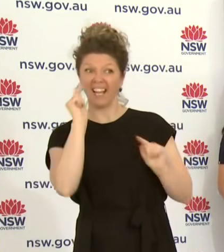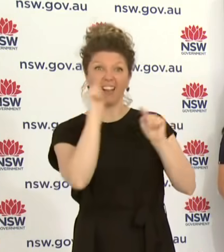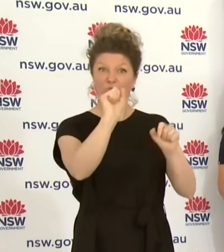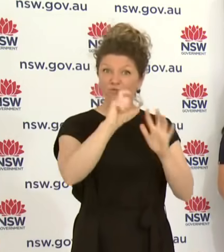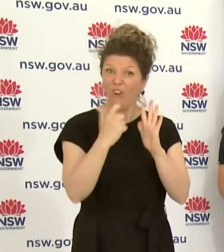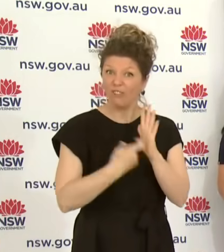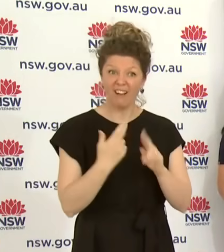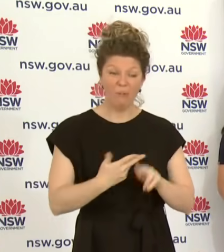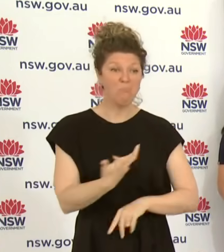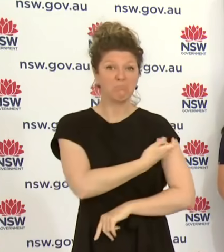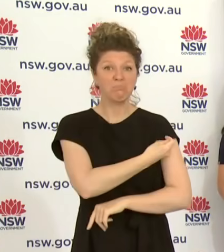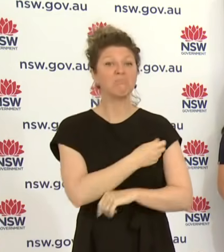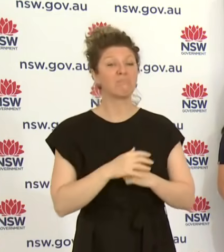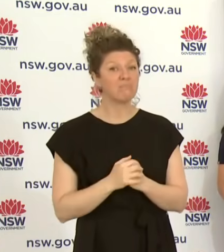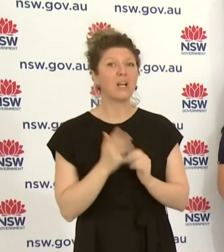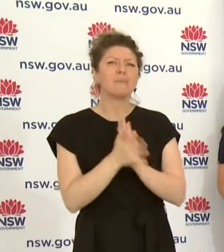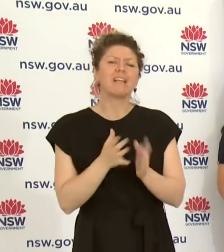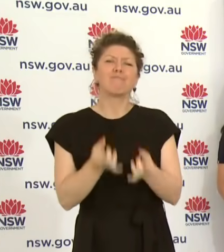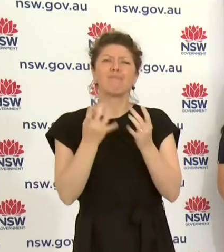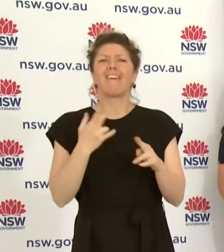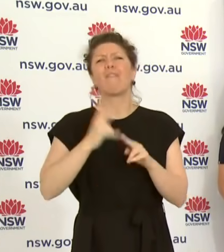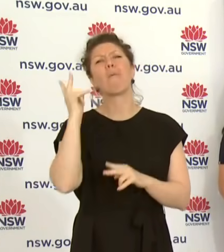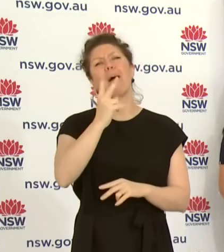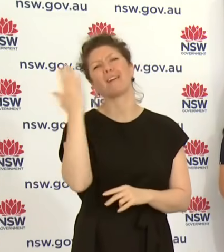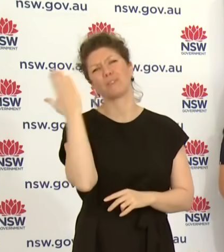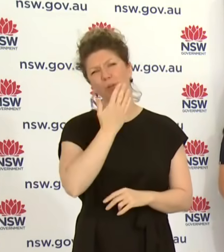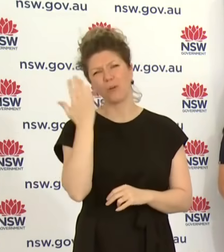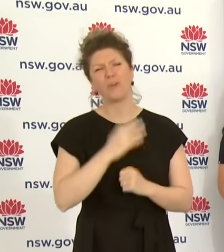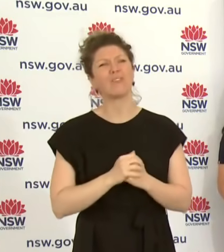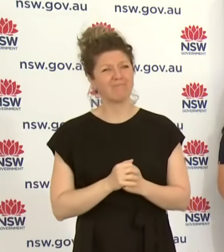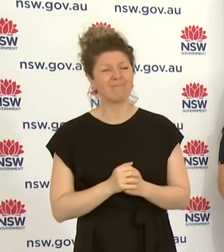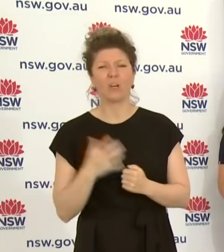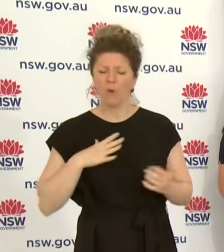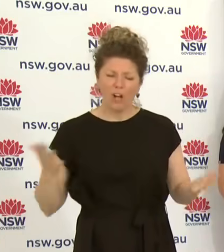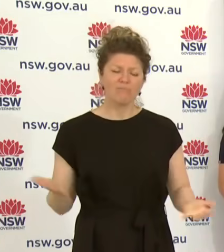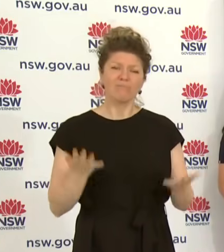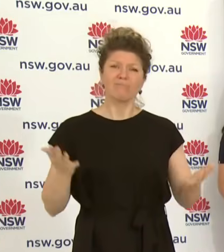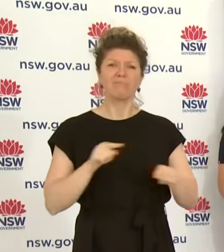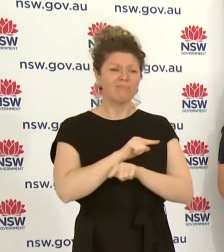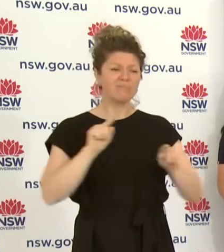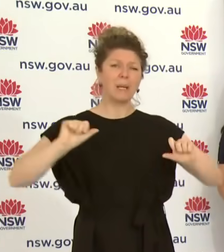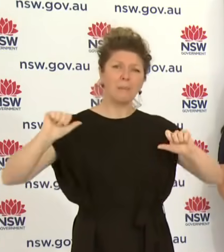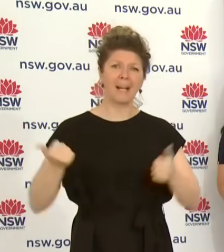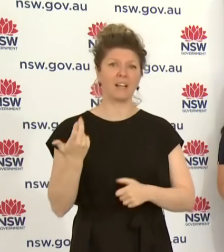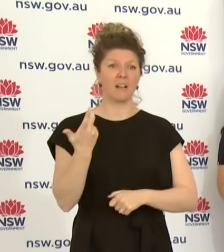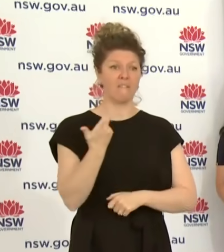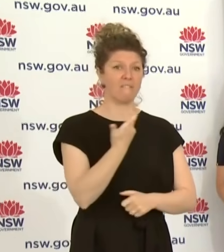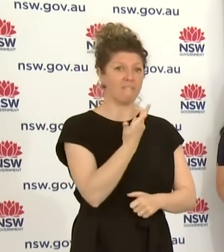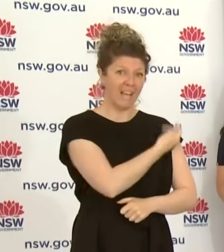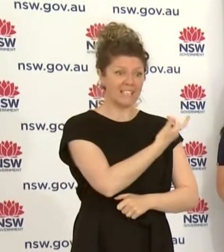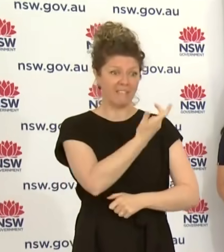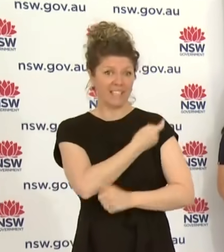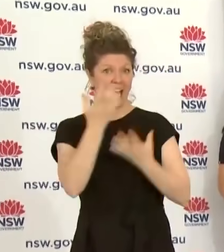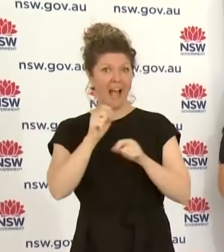vaccinate their children, so that by the time we go back to school, not only will we have high vaccination coverage for adults, but we'll